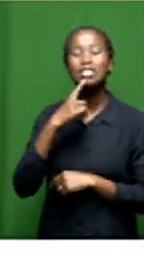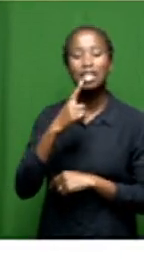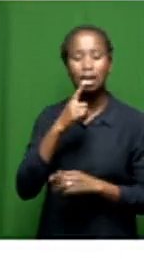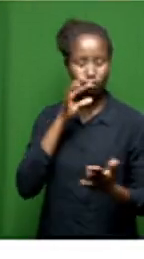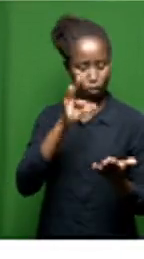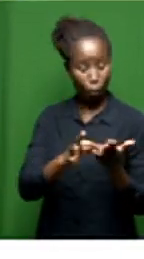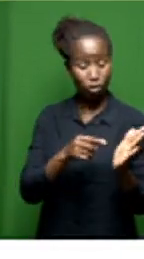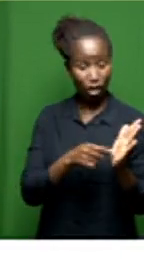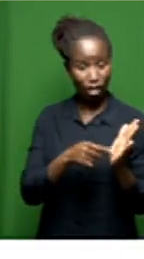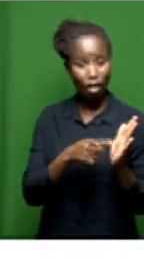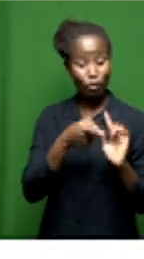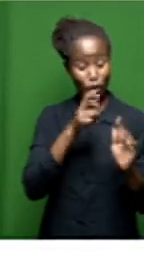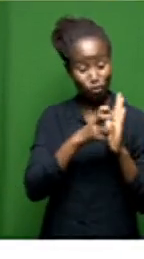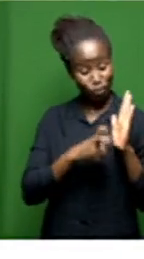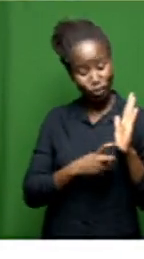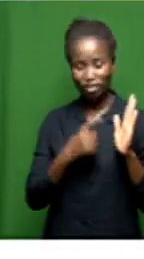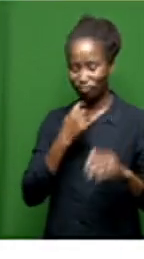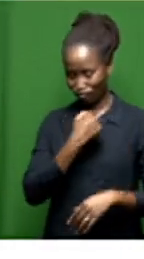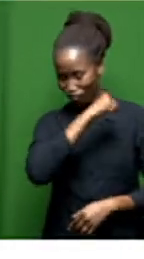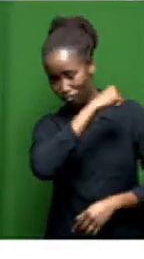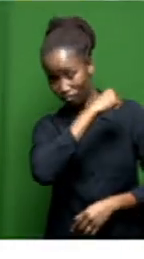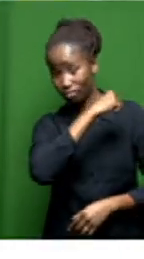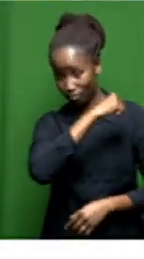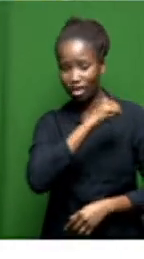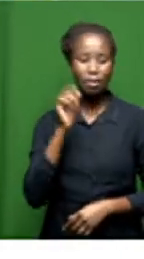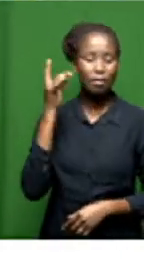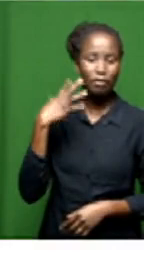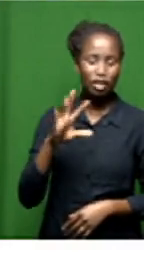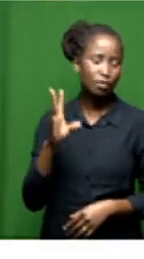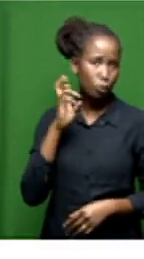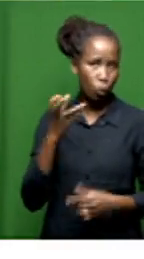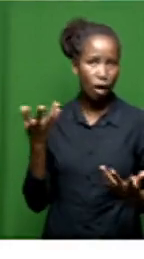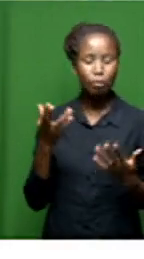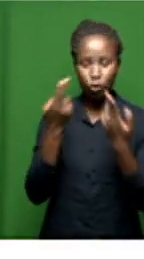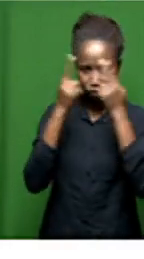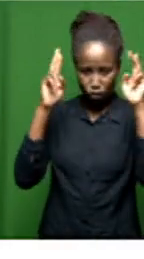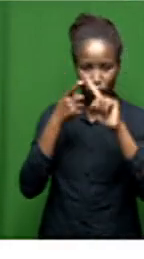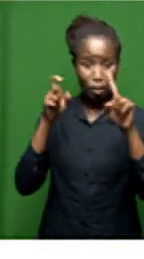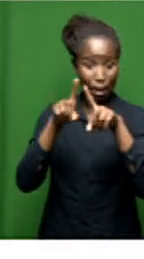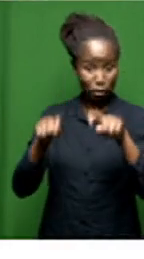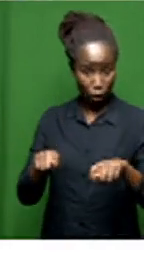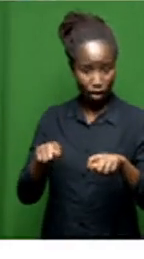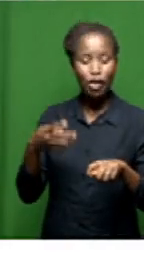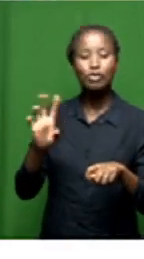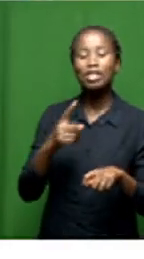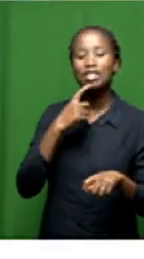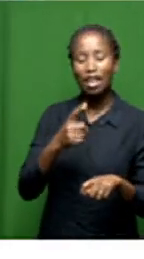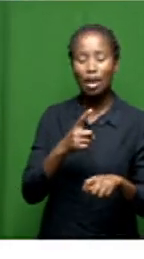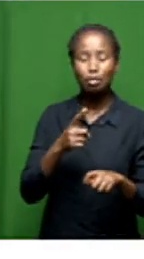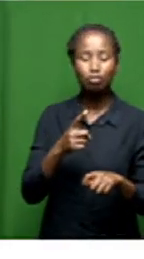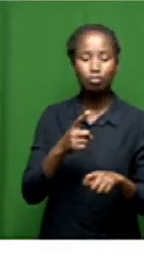put on the table by that institution. You have at the University of Cape Town the Senate voting in favor